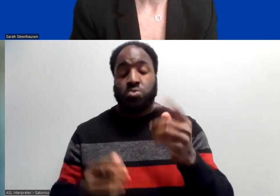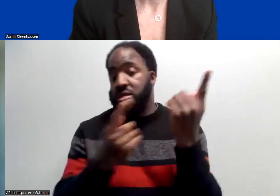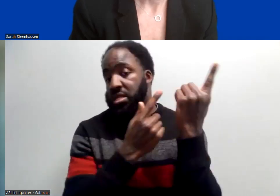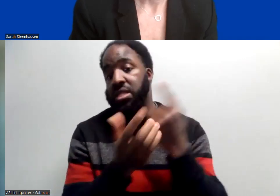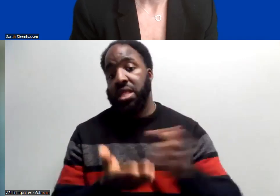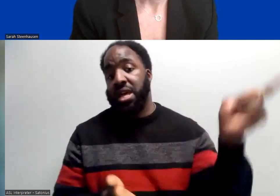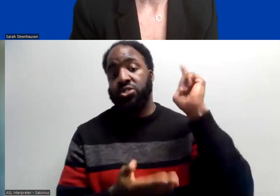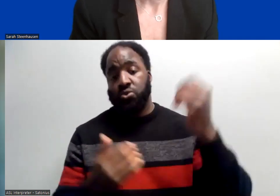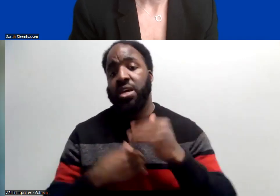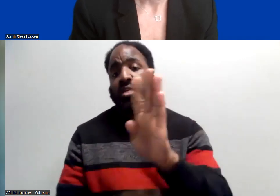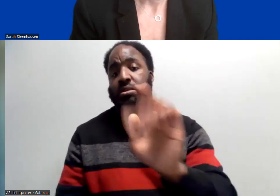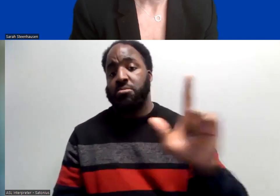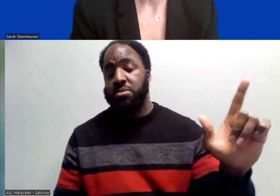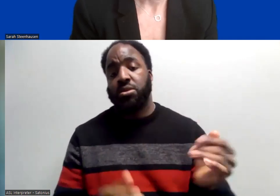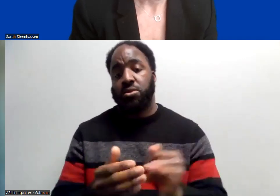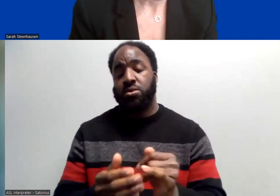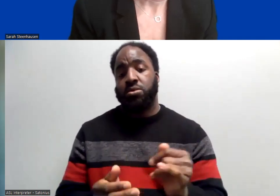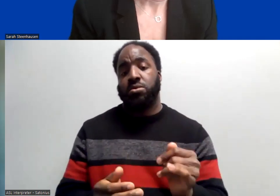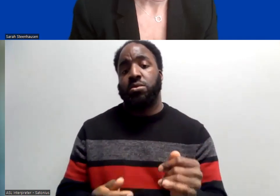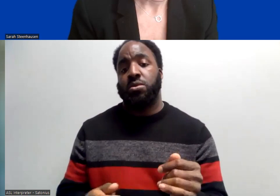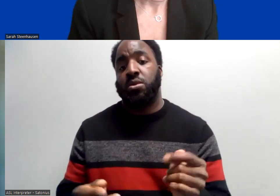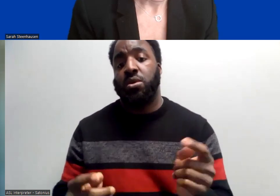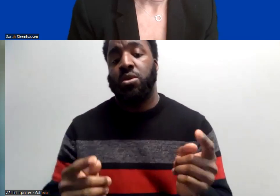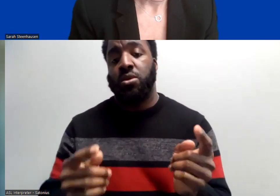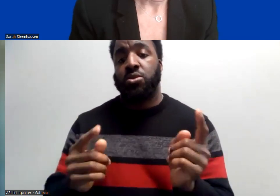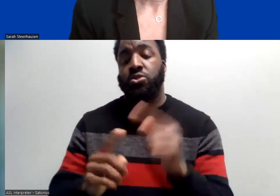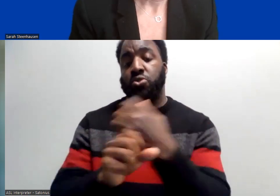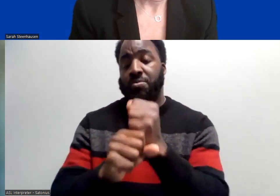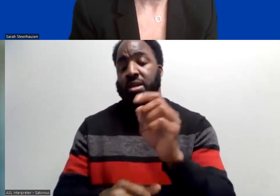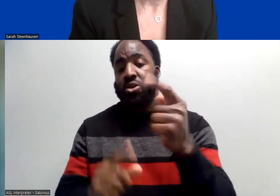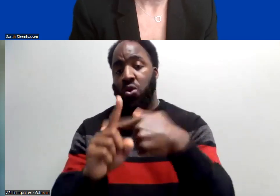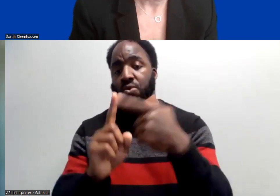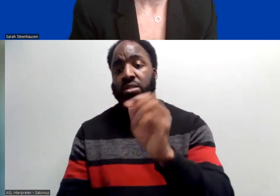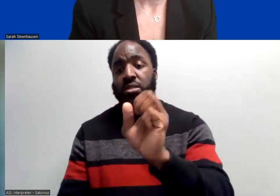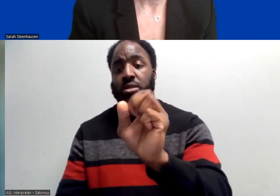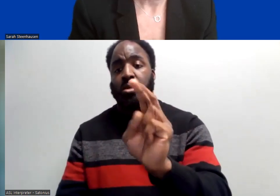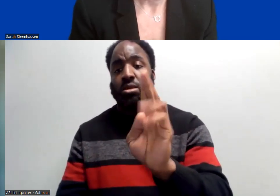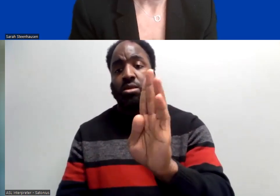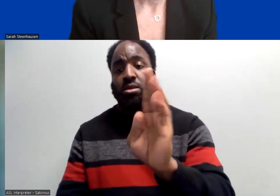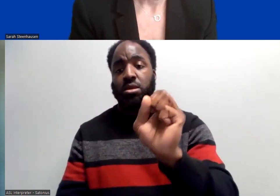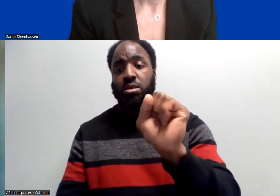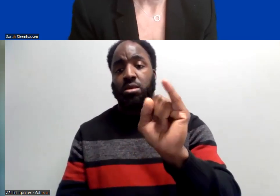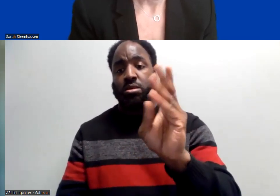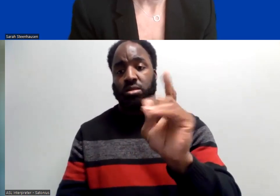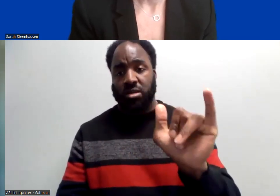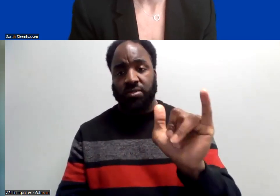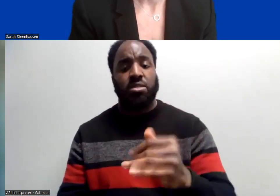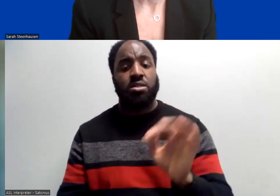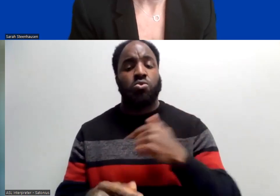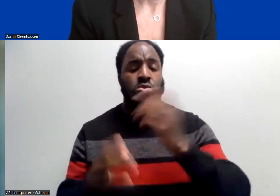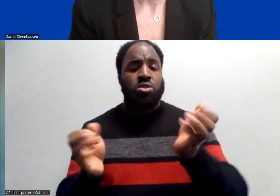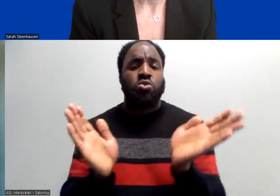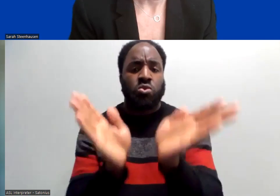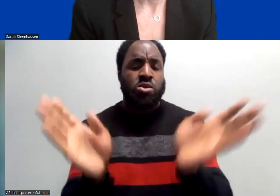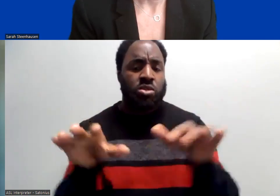that was put forward that was a bill to actually create a rental subsidy program. And we want to encourage action